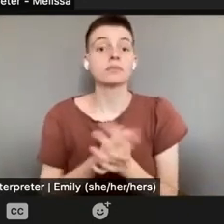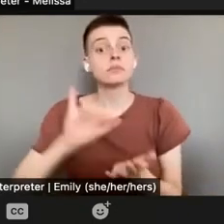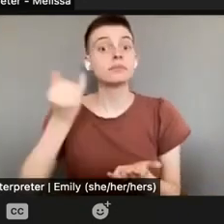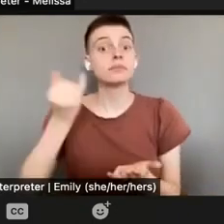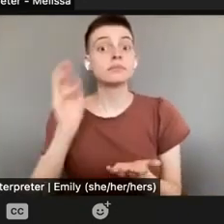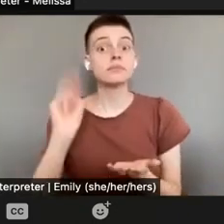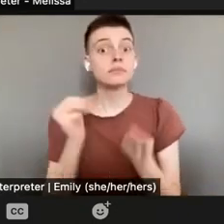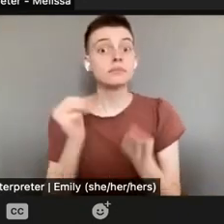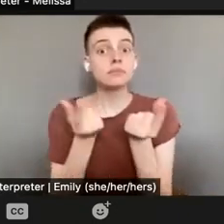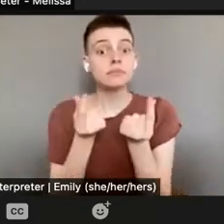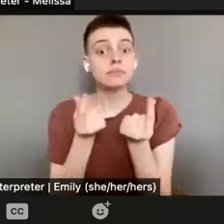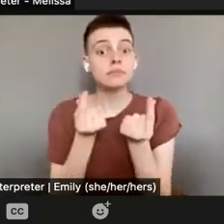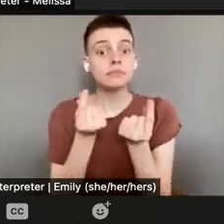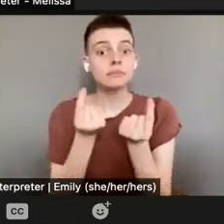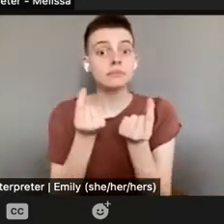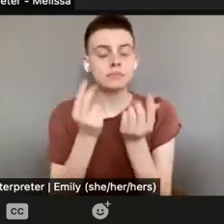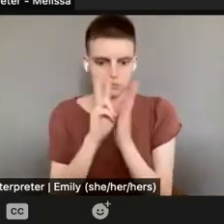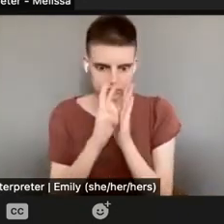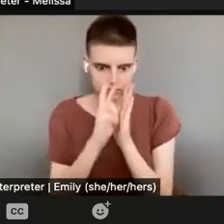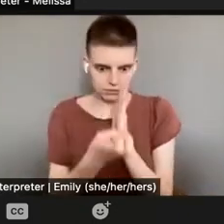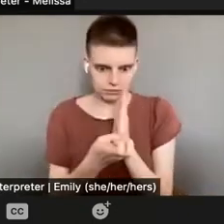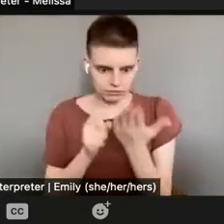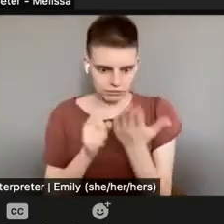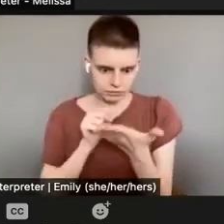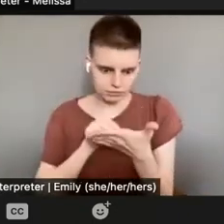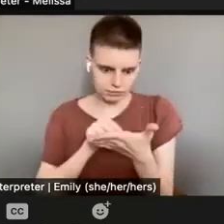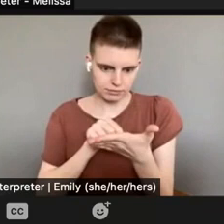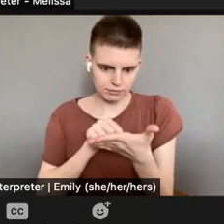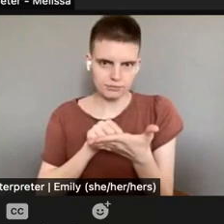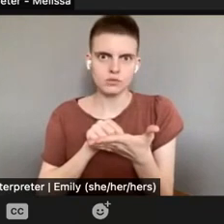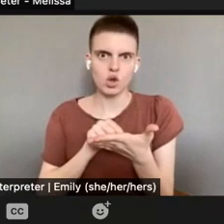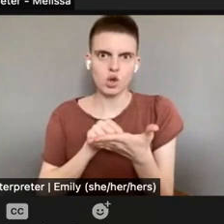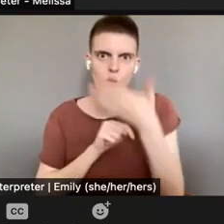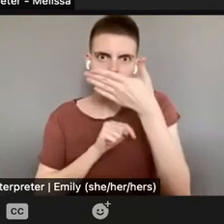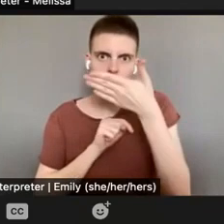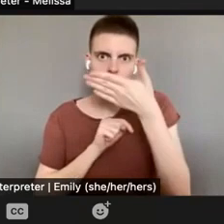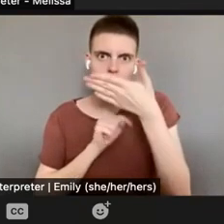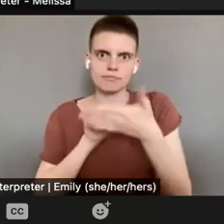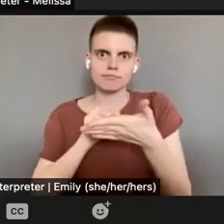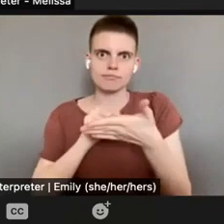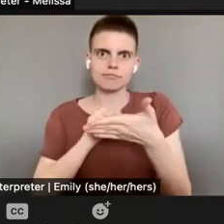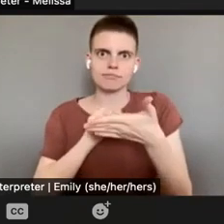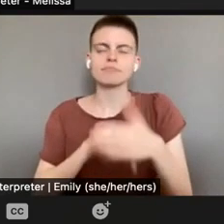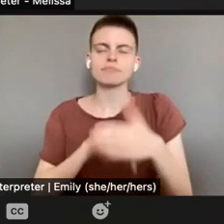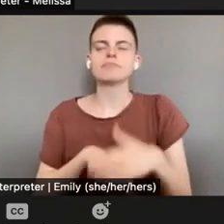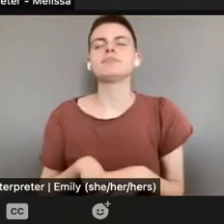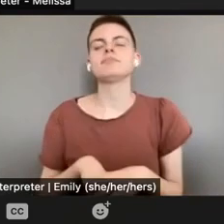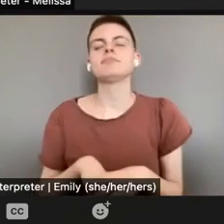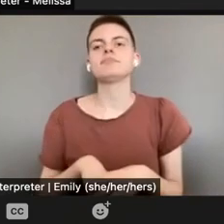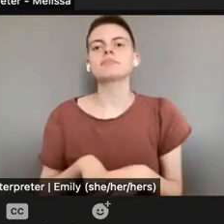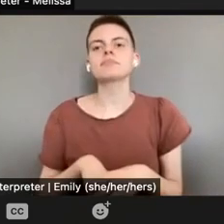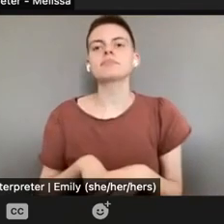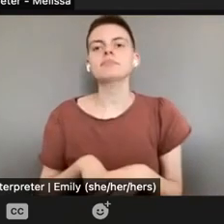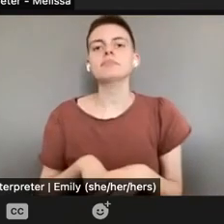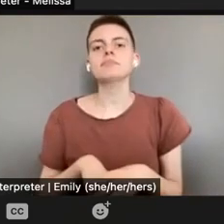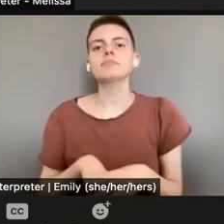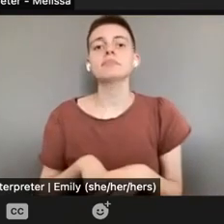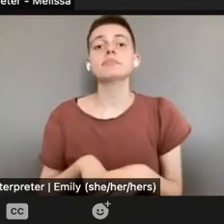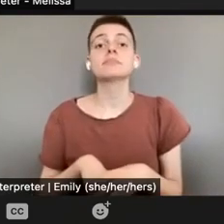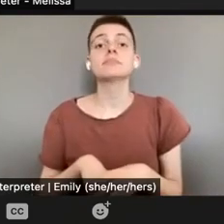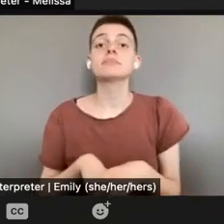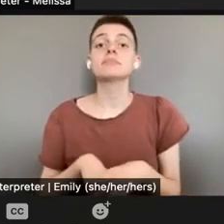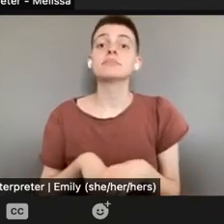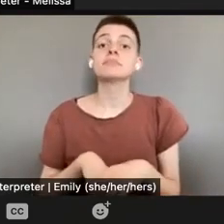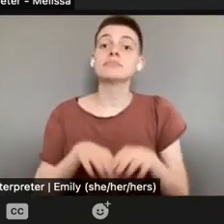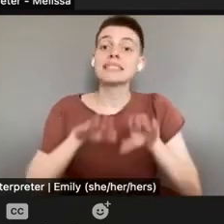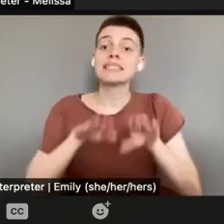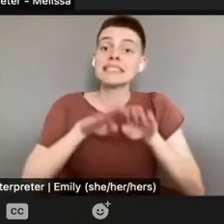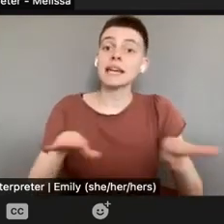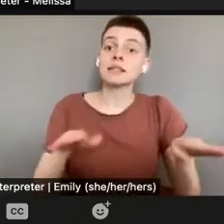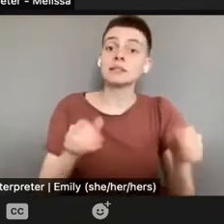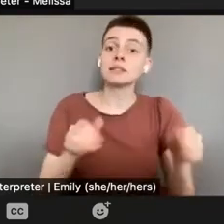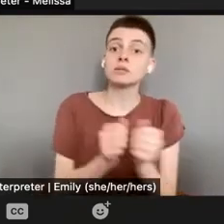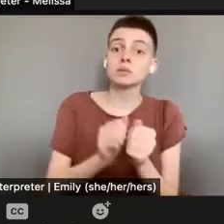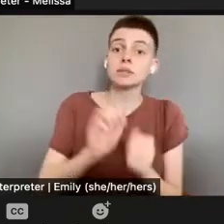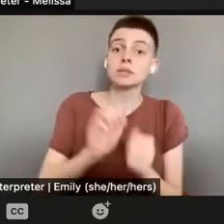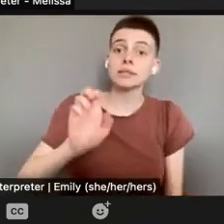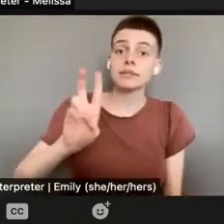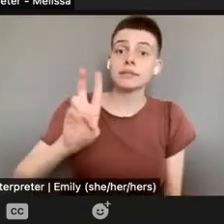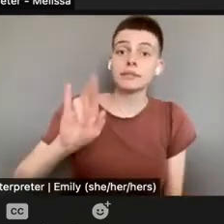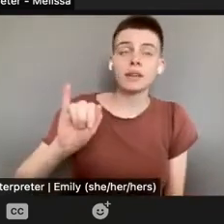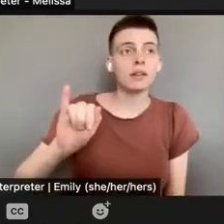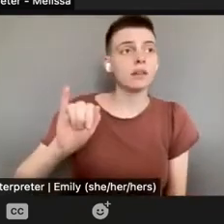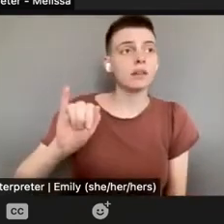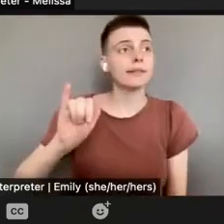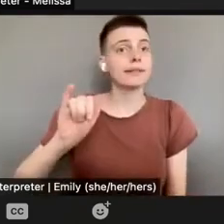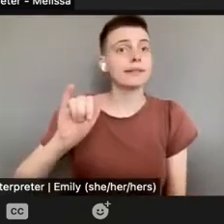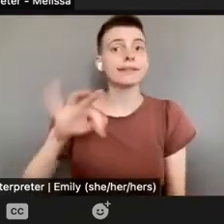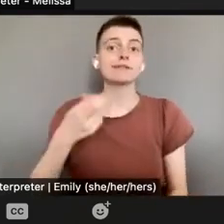He's really engaged in this thing at near. Sometimes when your children with CVI are in the car, think